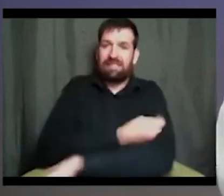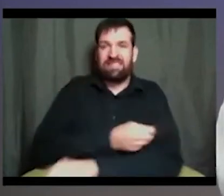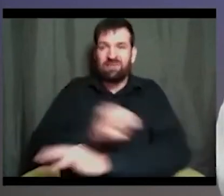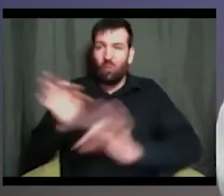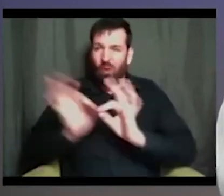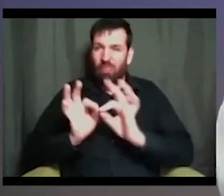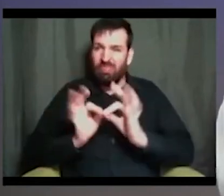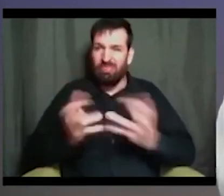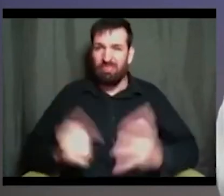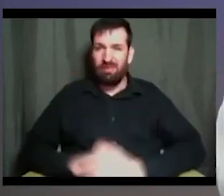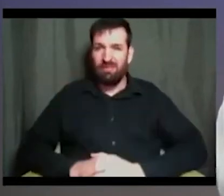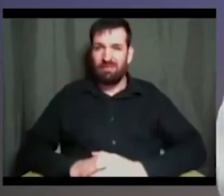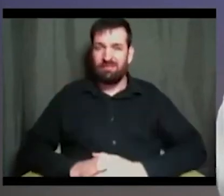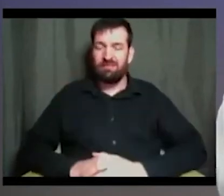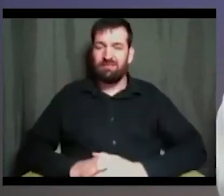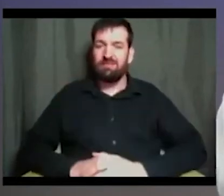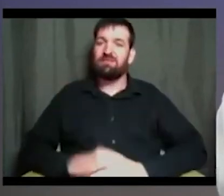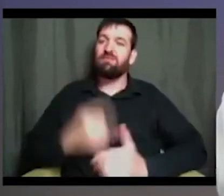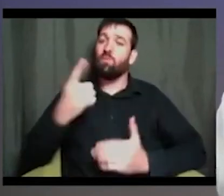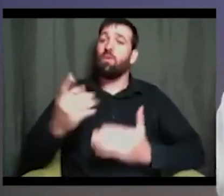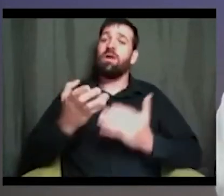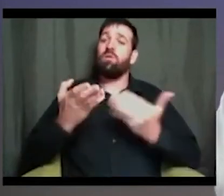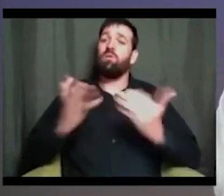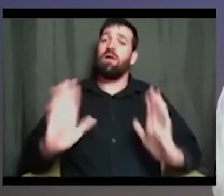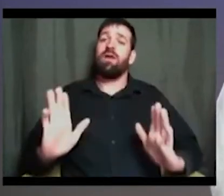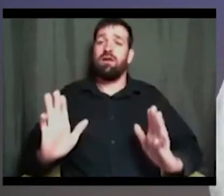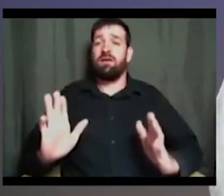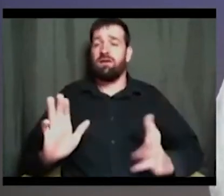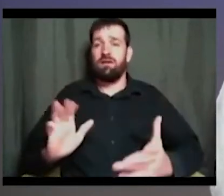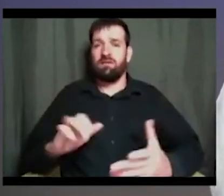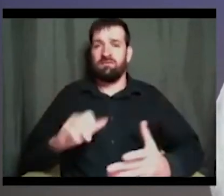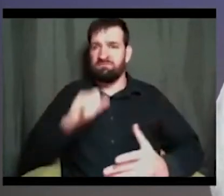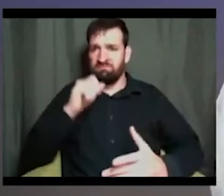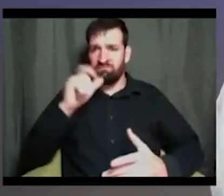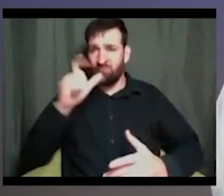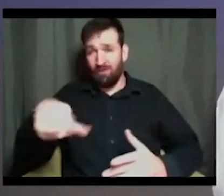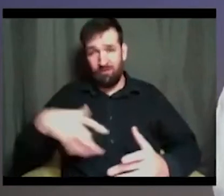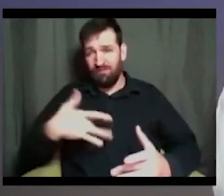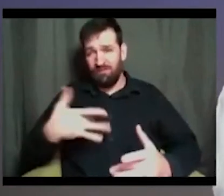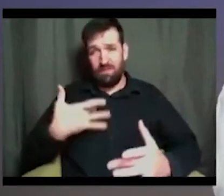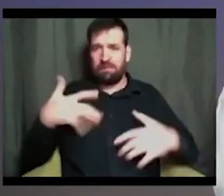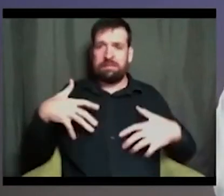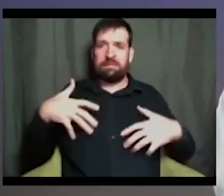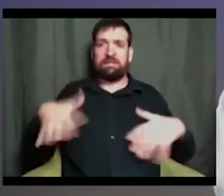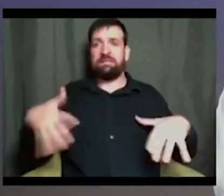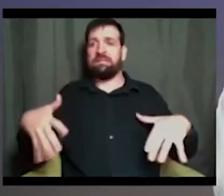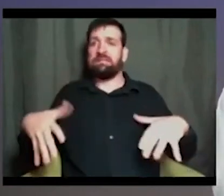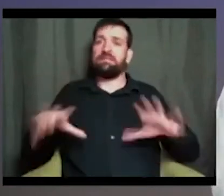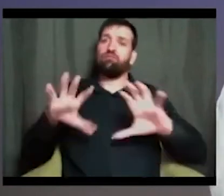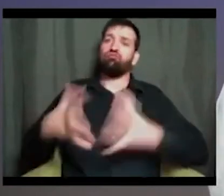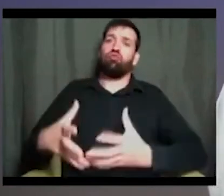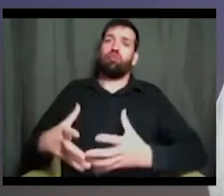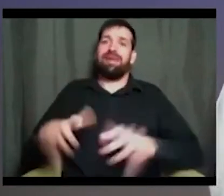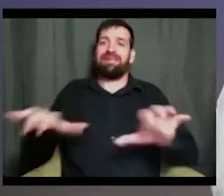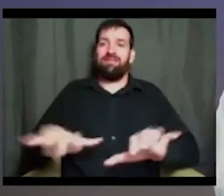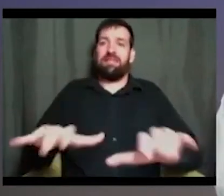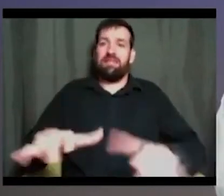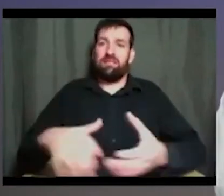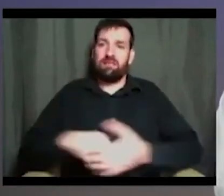it's one of those ways that you don't have to feel anxious about your kid in a group activity, about them at